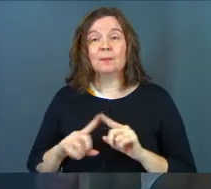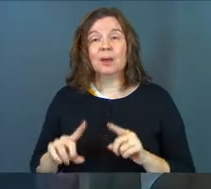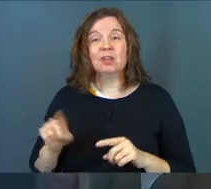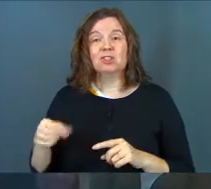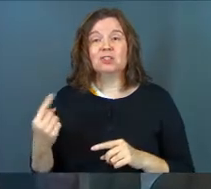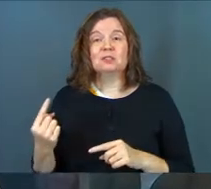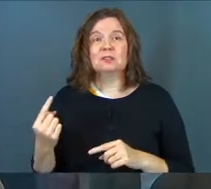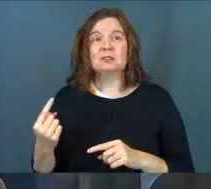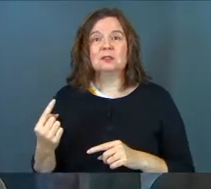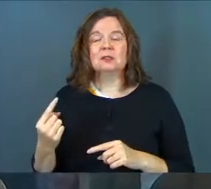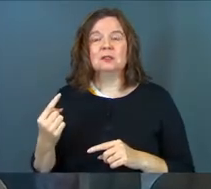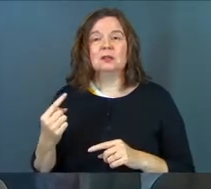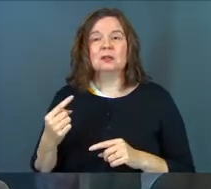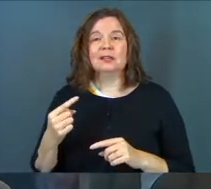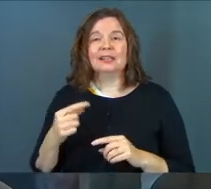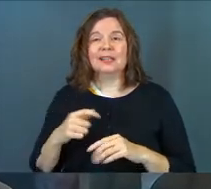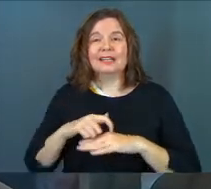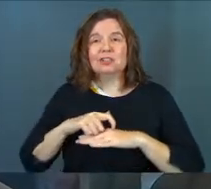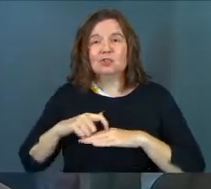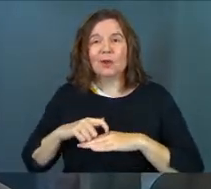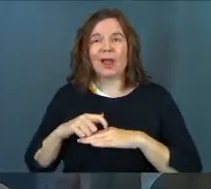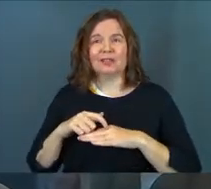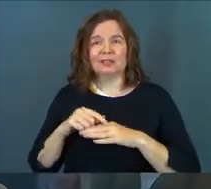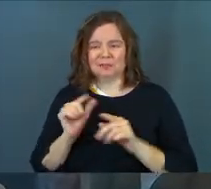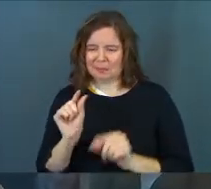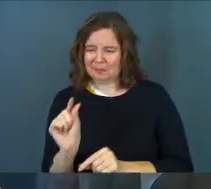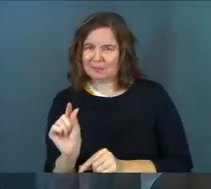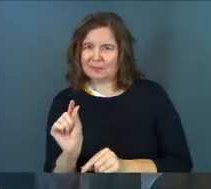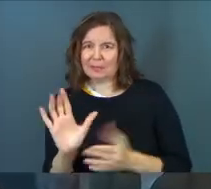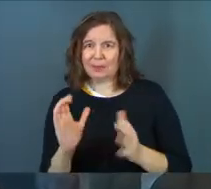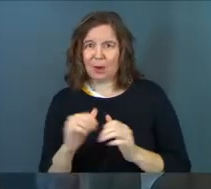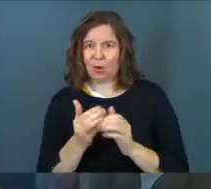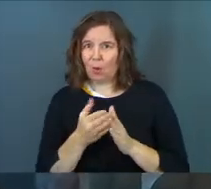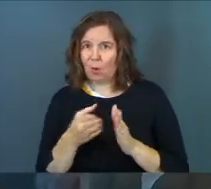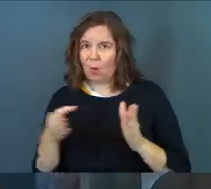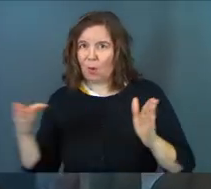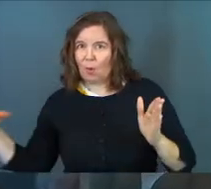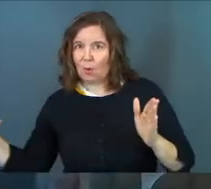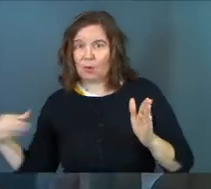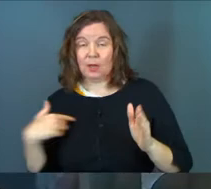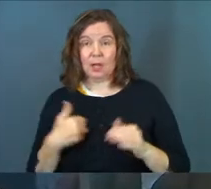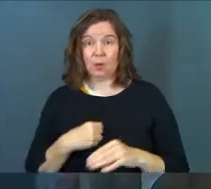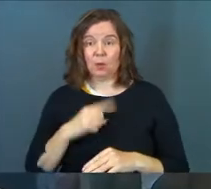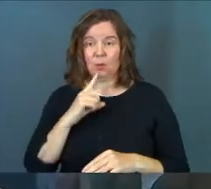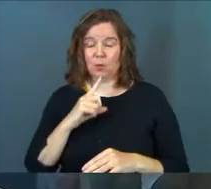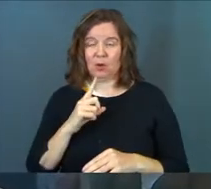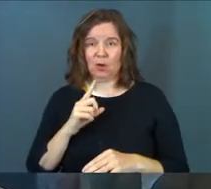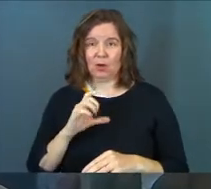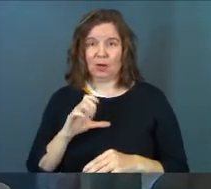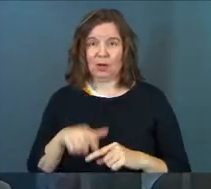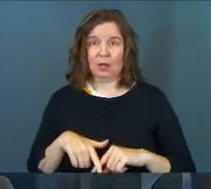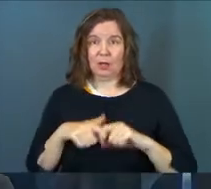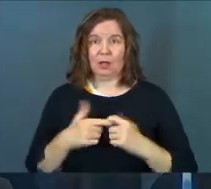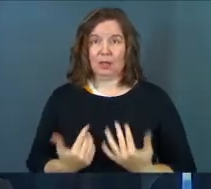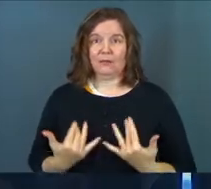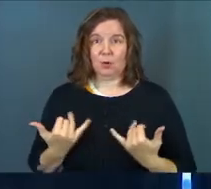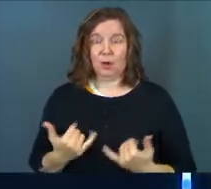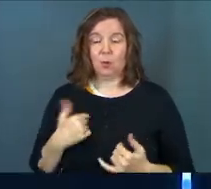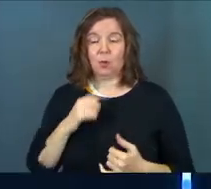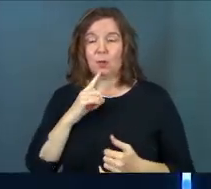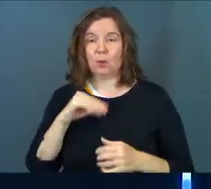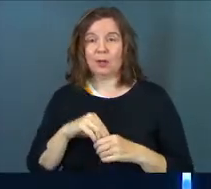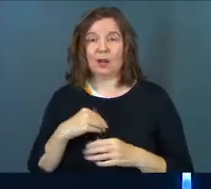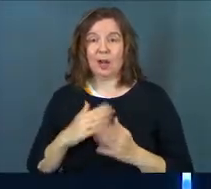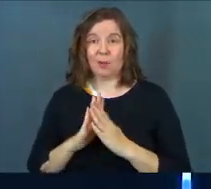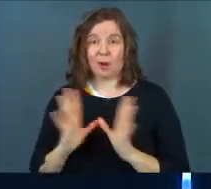But it's a scratch compared to the whole thing. And we're in a cliffhanger right now. We